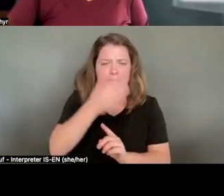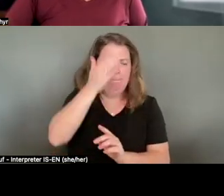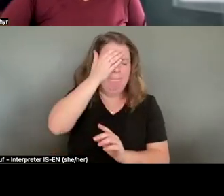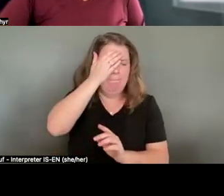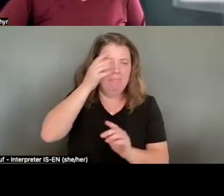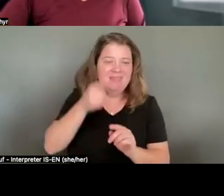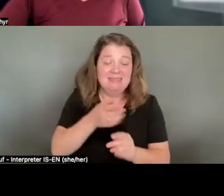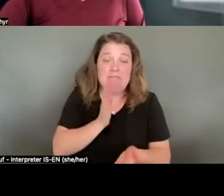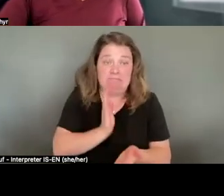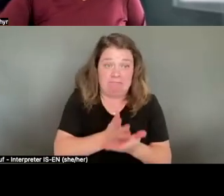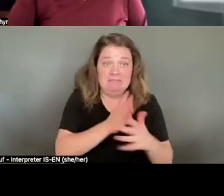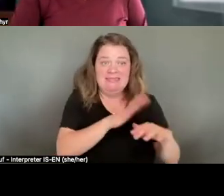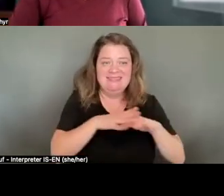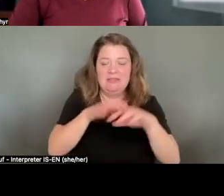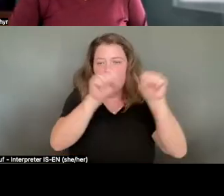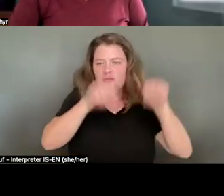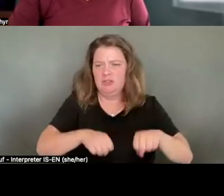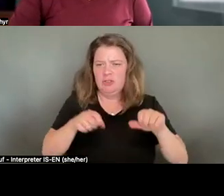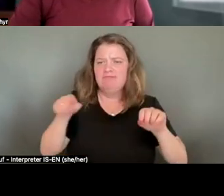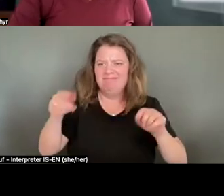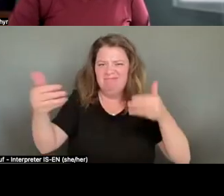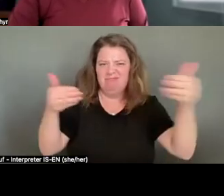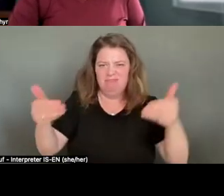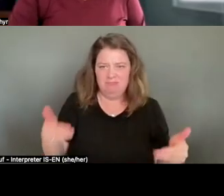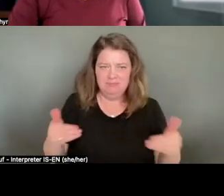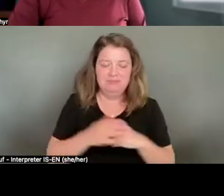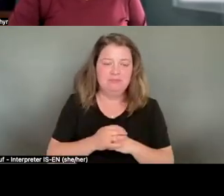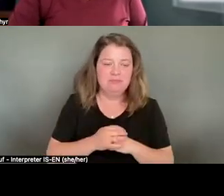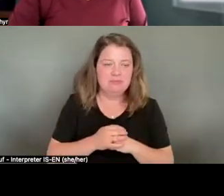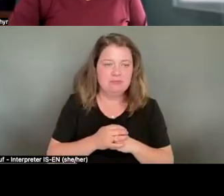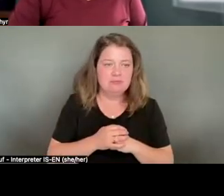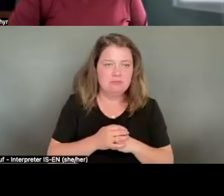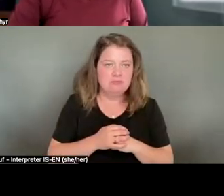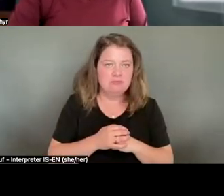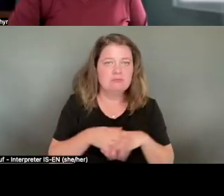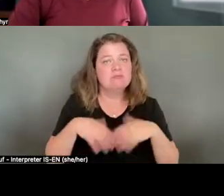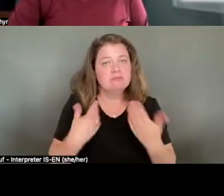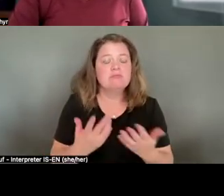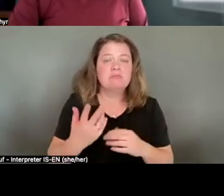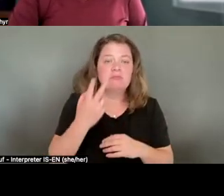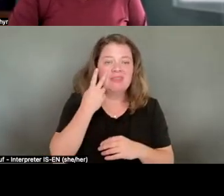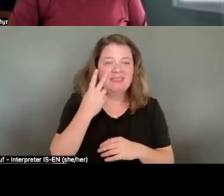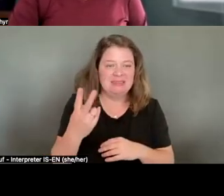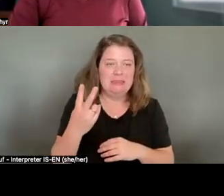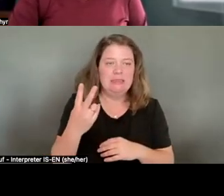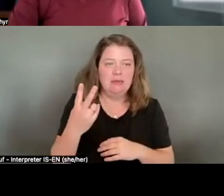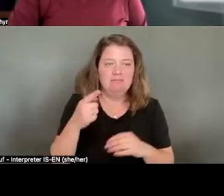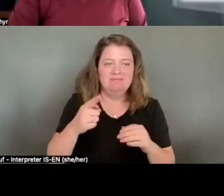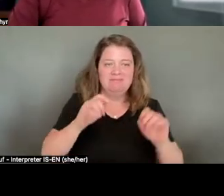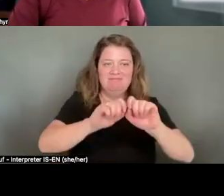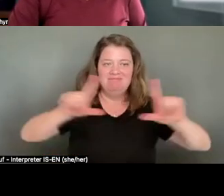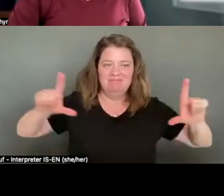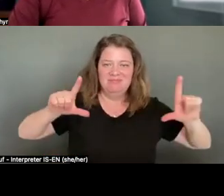to. And essentially, basically, we ended up with distributions for each of these